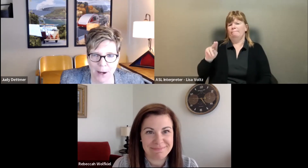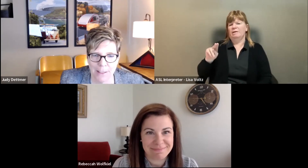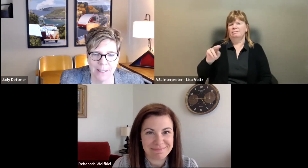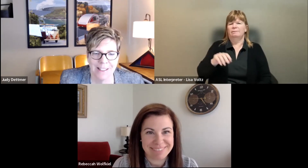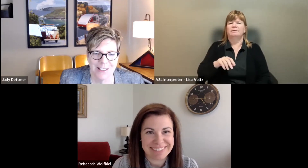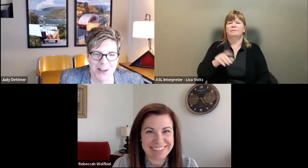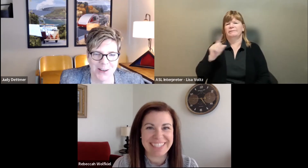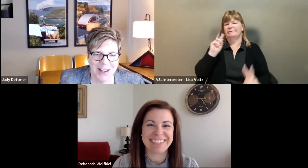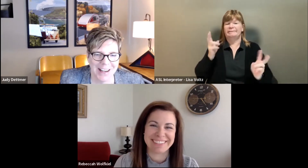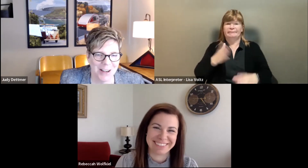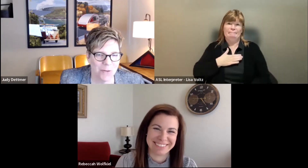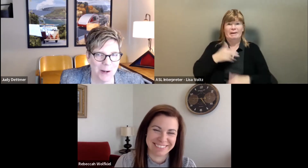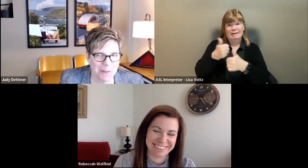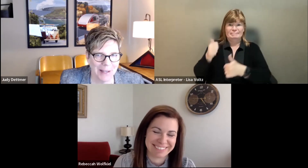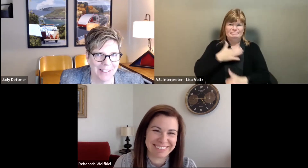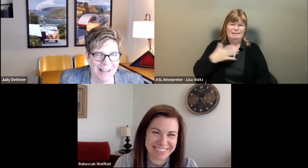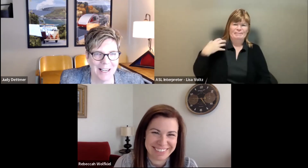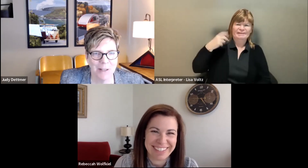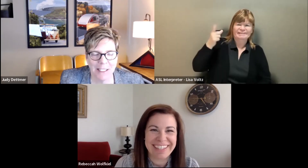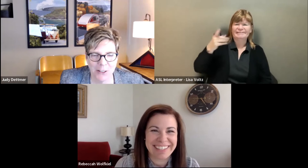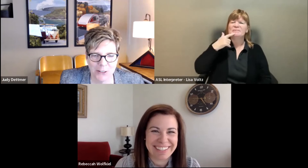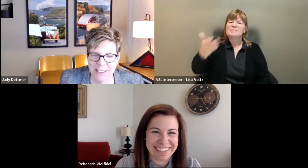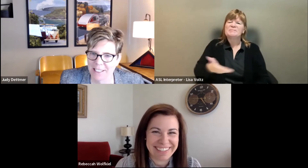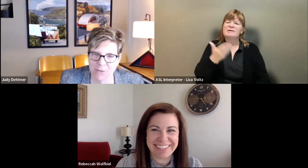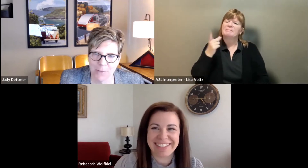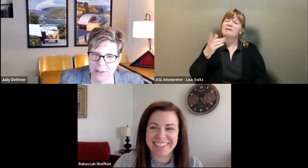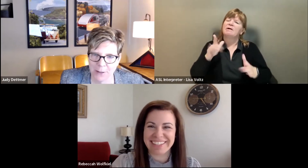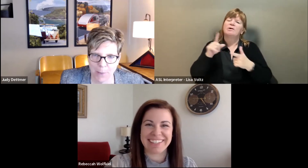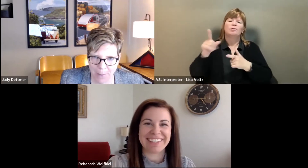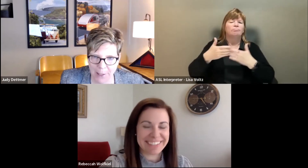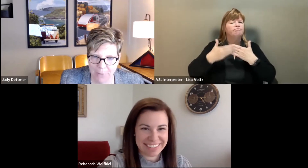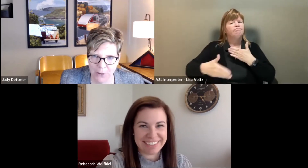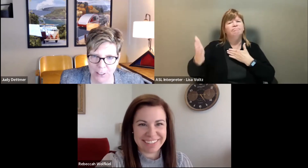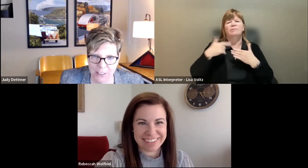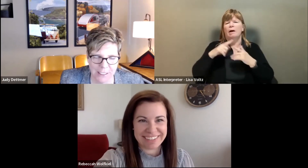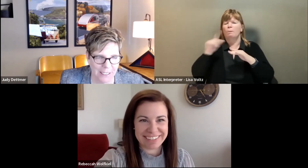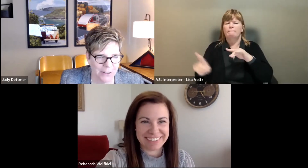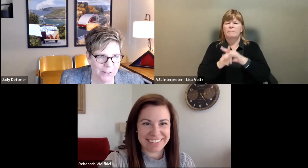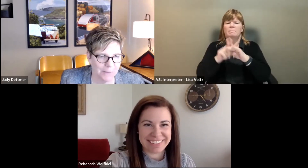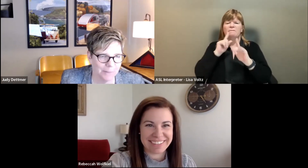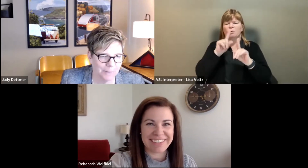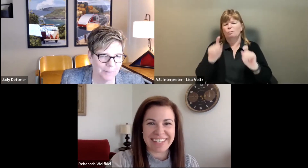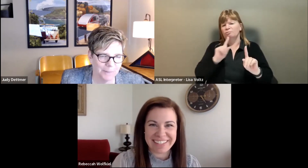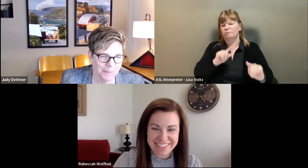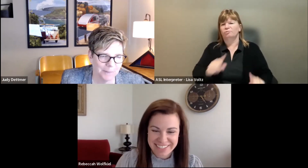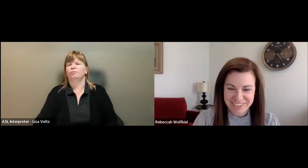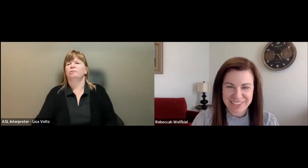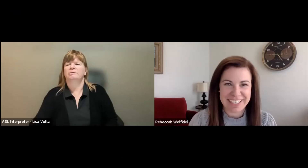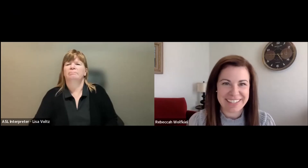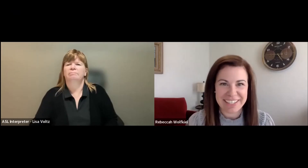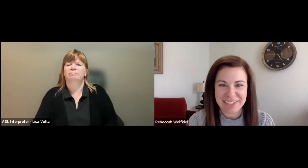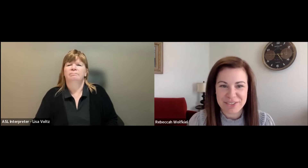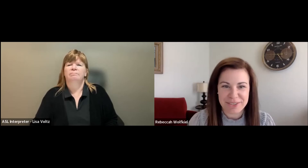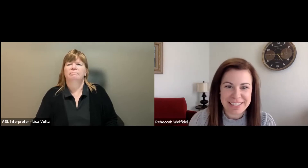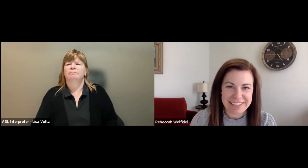my boss. So welcome, Becky, and I'm going to let you just take it from here, and I'll pop back up for questions and answers. Okay, that sounds